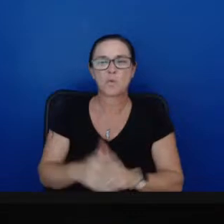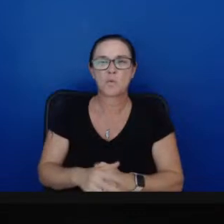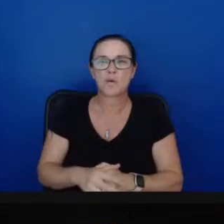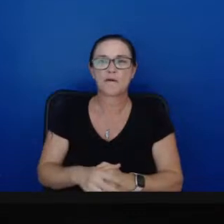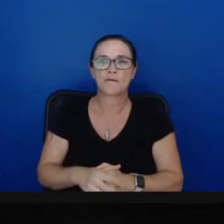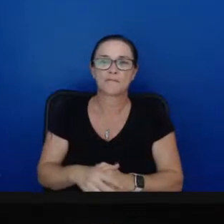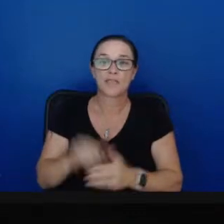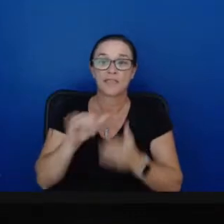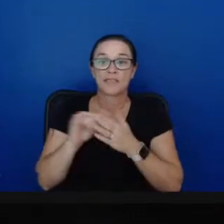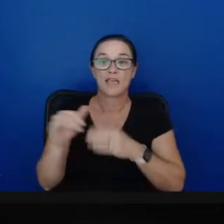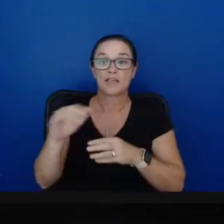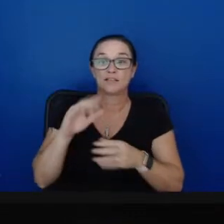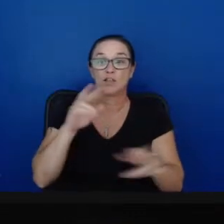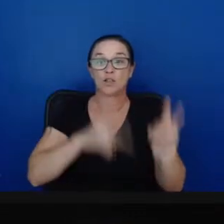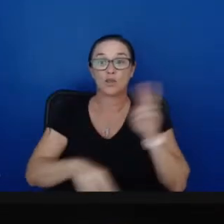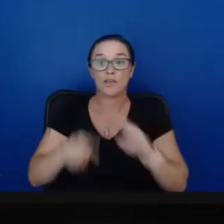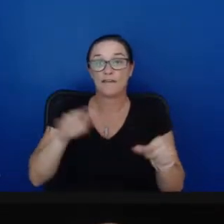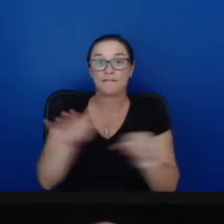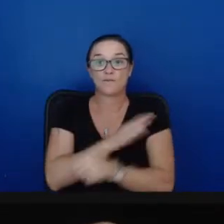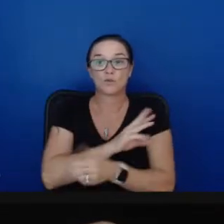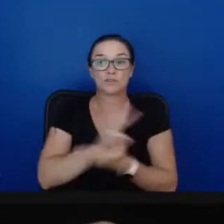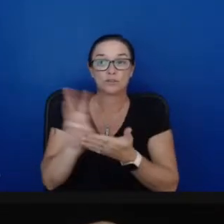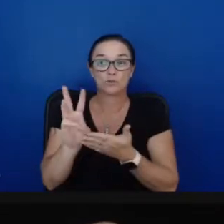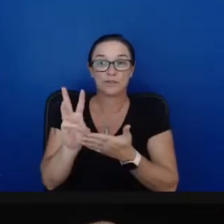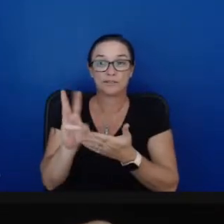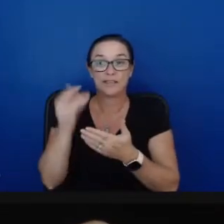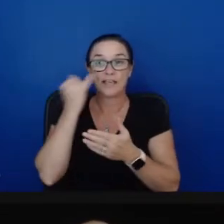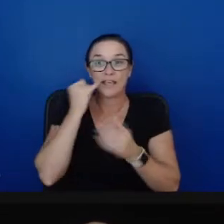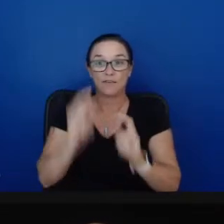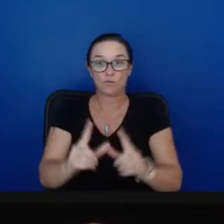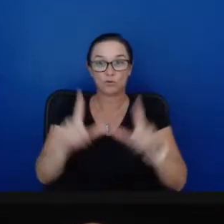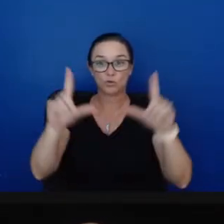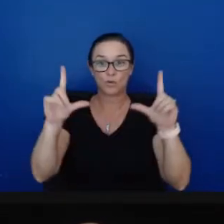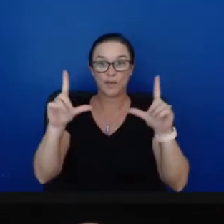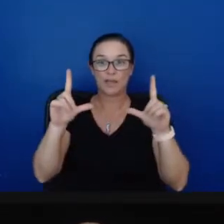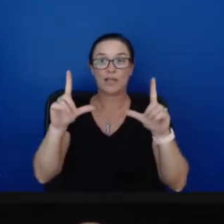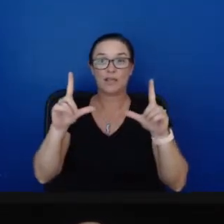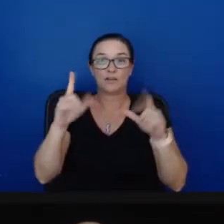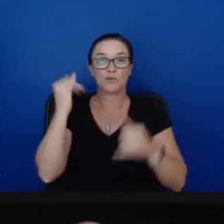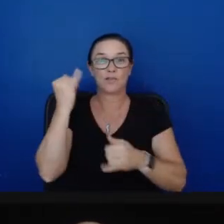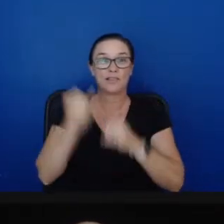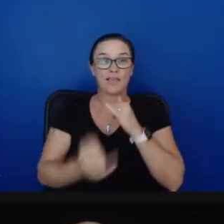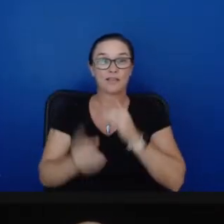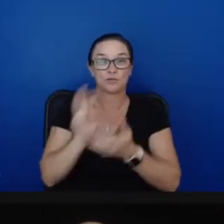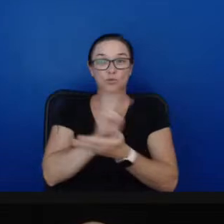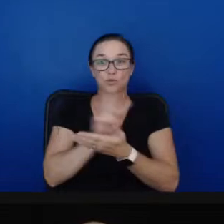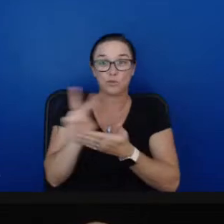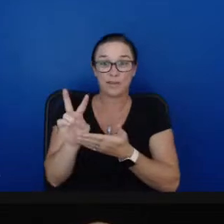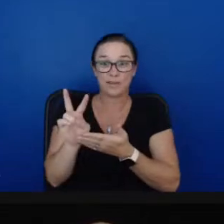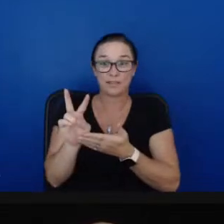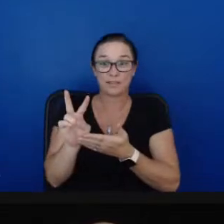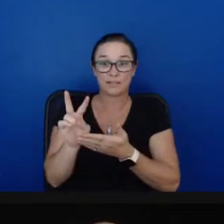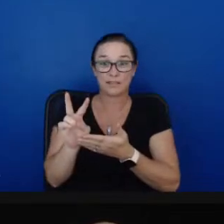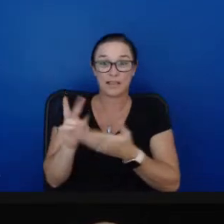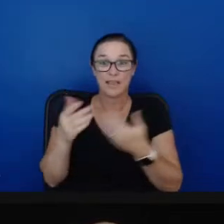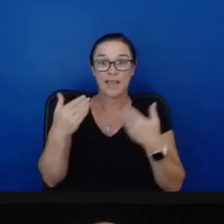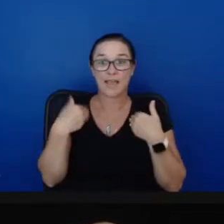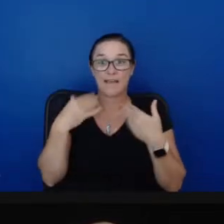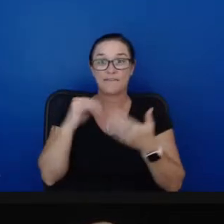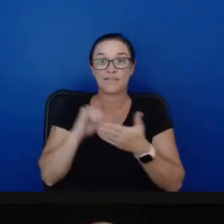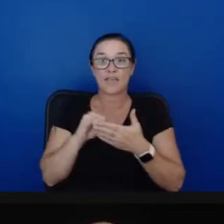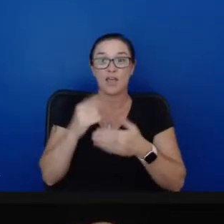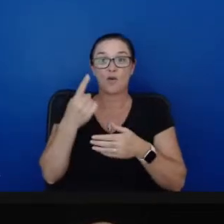looking at the full 6 weeks. If we zoom it into just the last 2 weeks, there is that 1